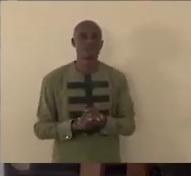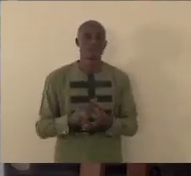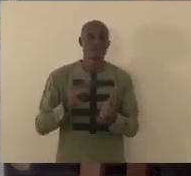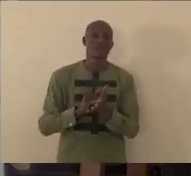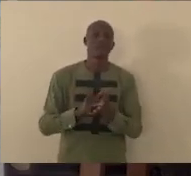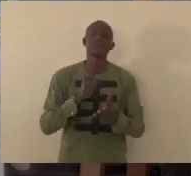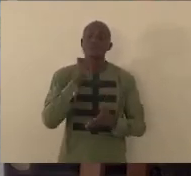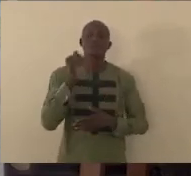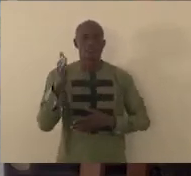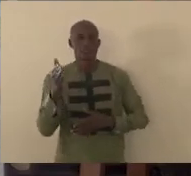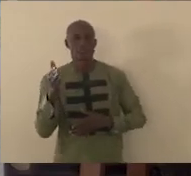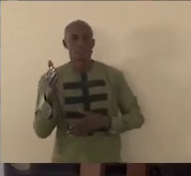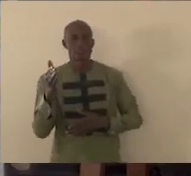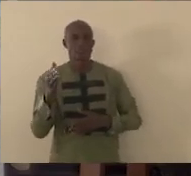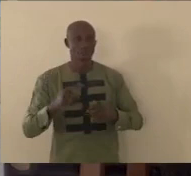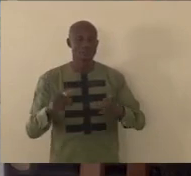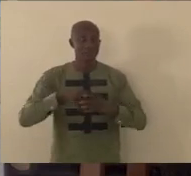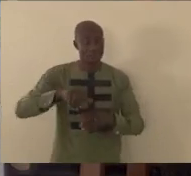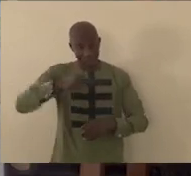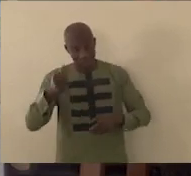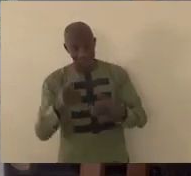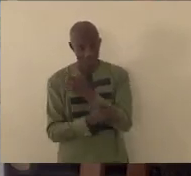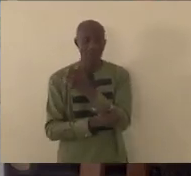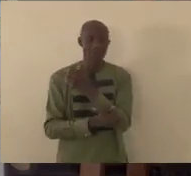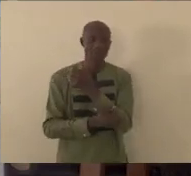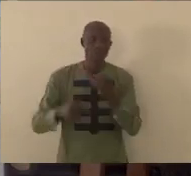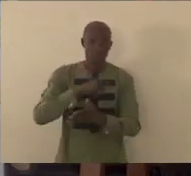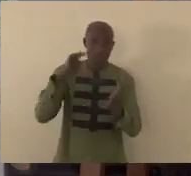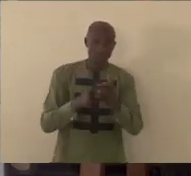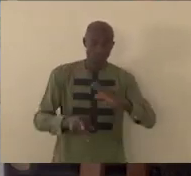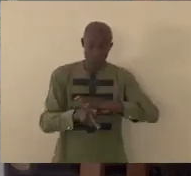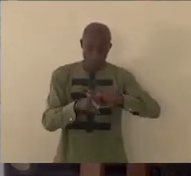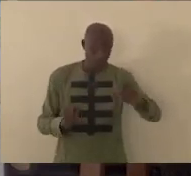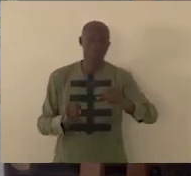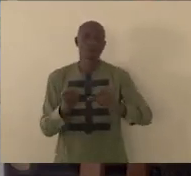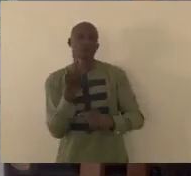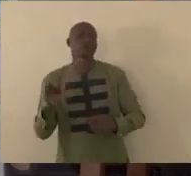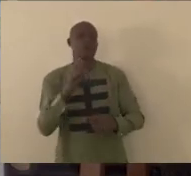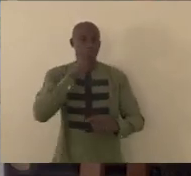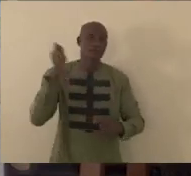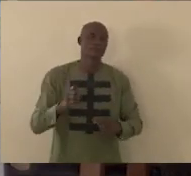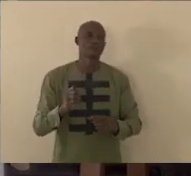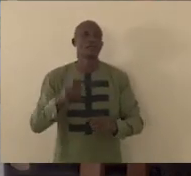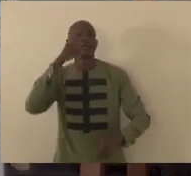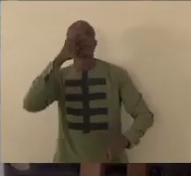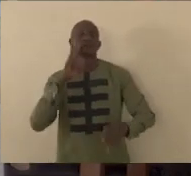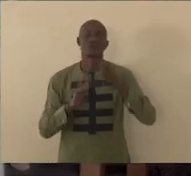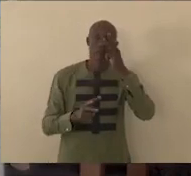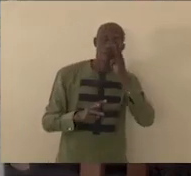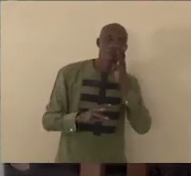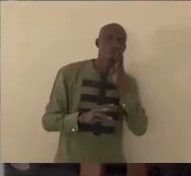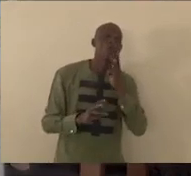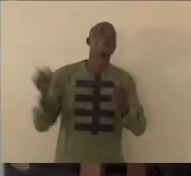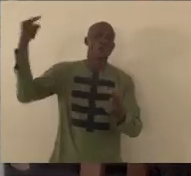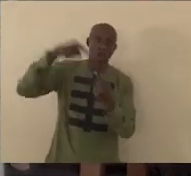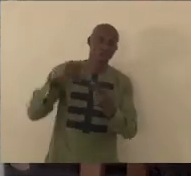today taken for granted in other climes. Some of these victims of crime and neglect cried and